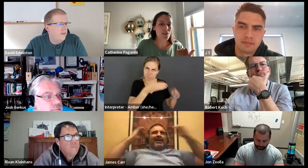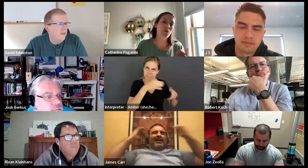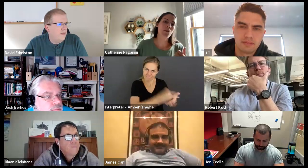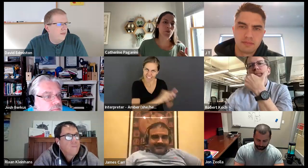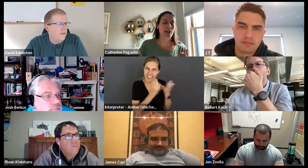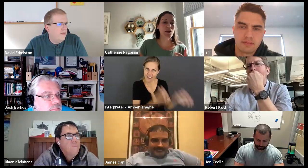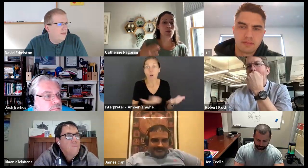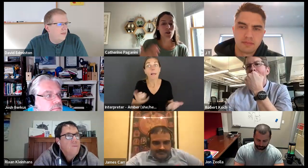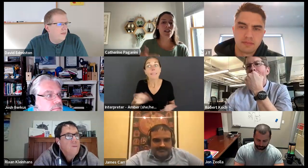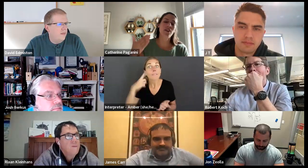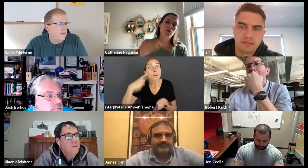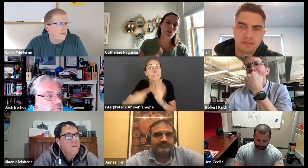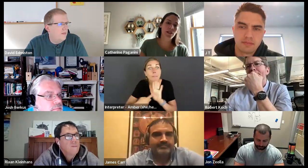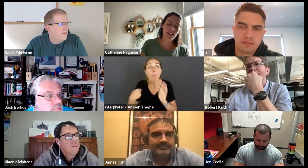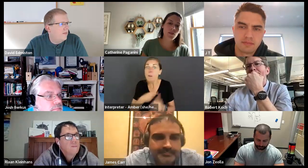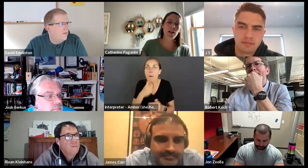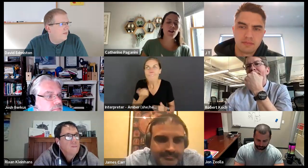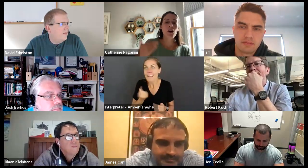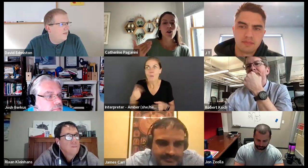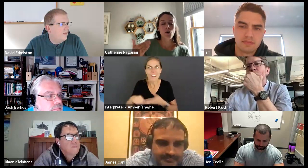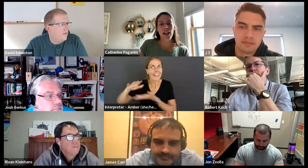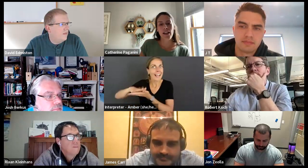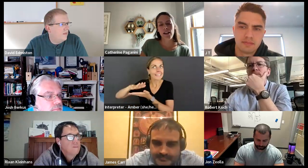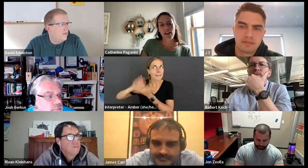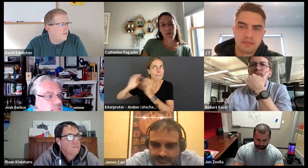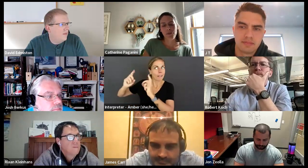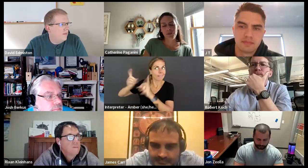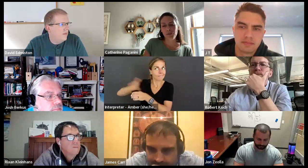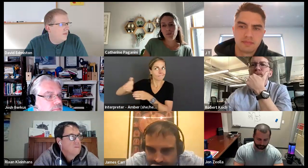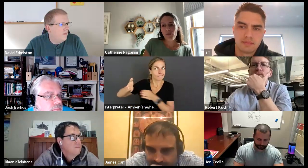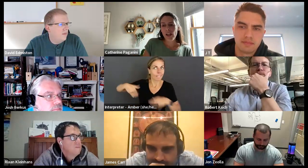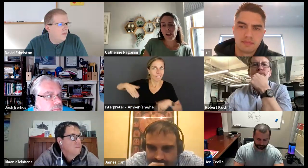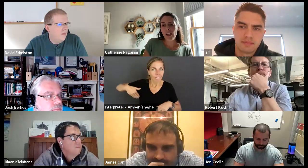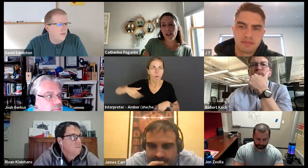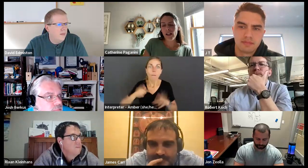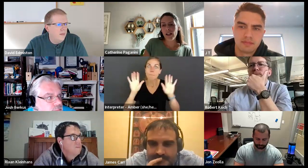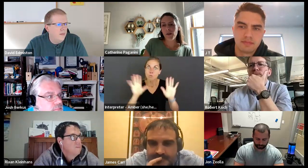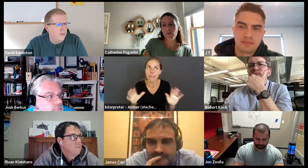academia yet, but it would be great to find people in academia who can